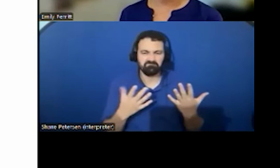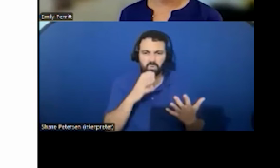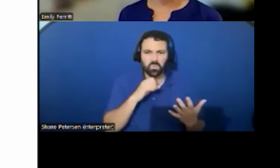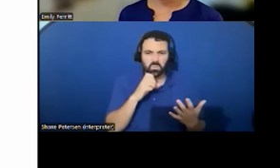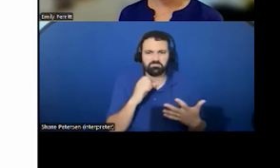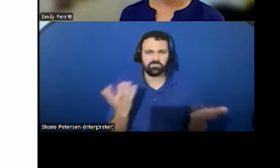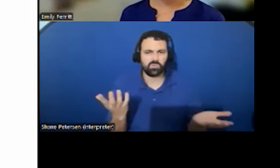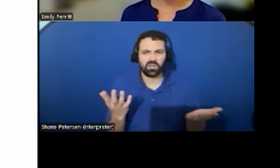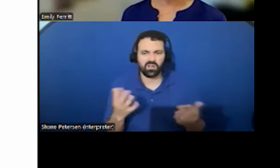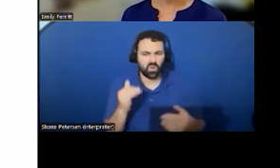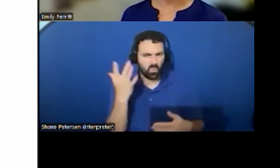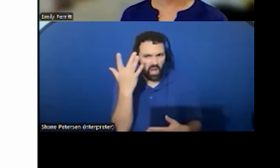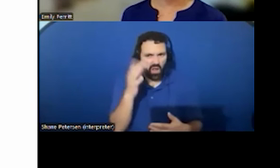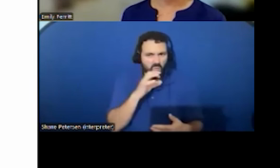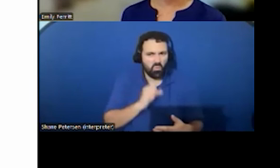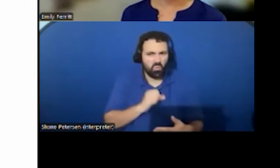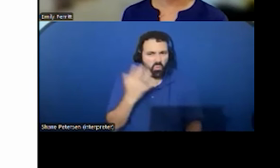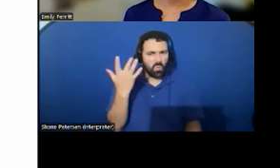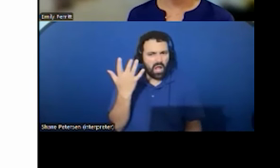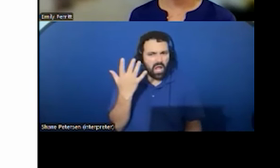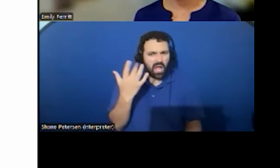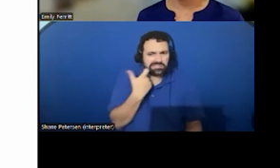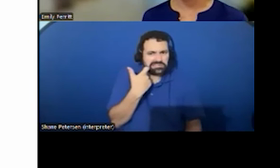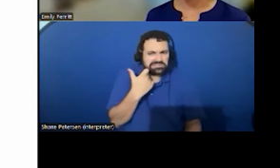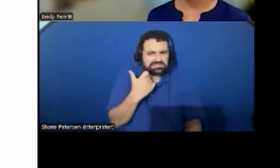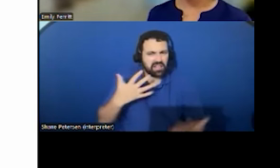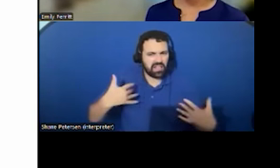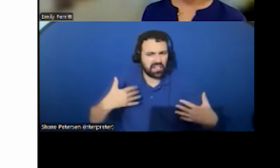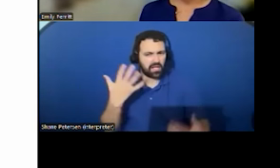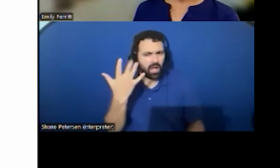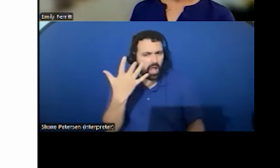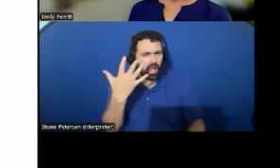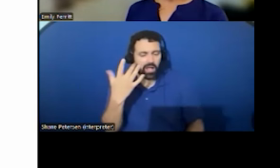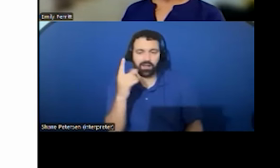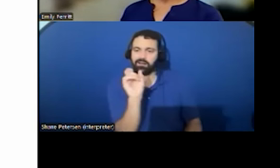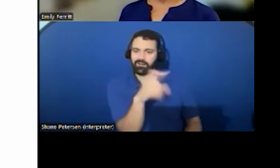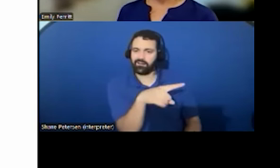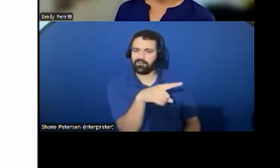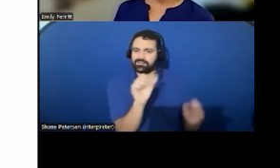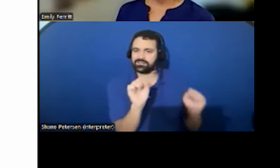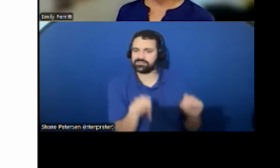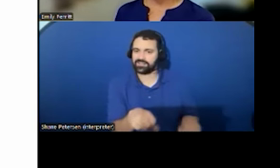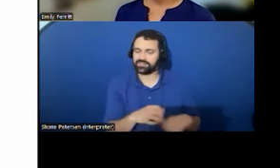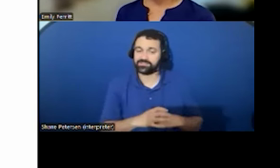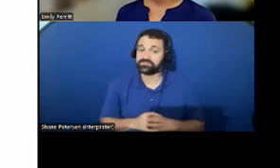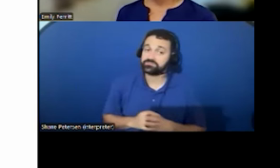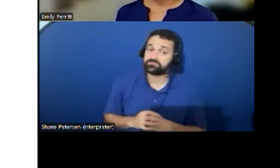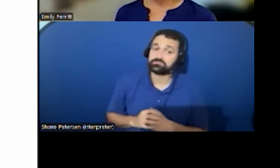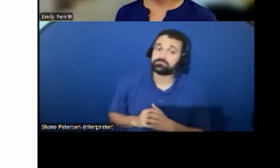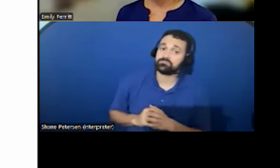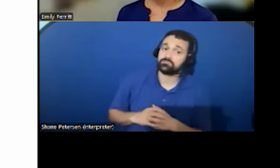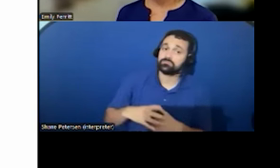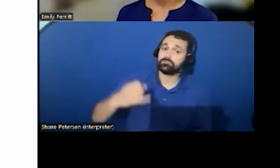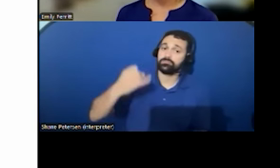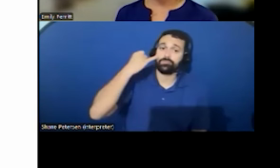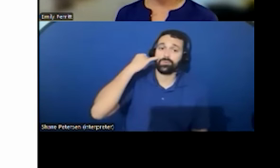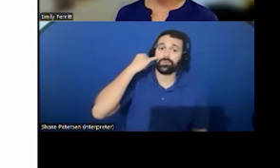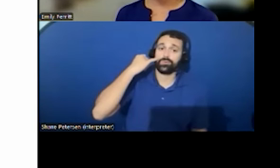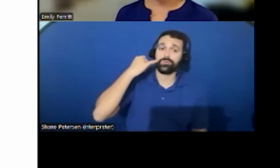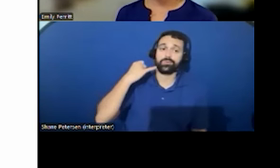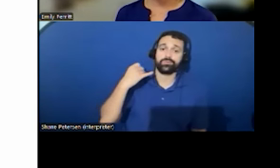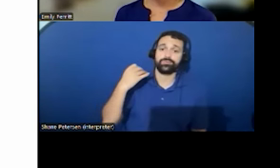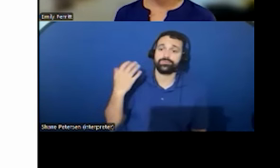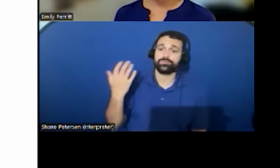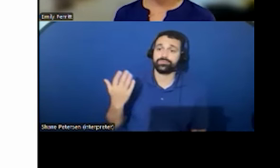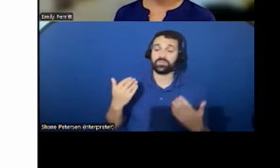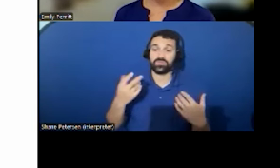why is this one so old? Why don't we have a more up-to-date version? You want to make sure that if there are features that don't meet standards,